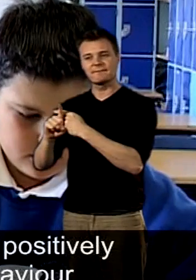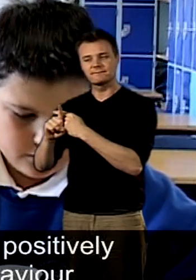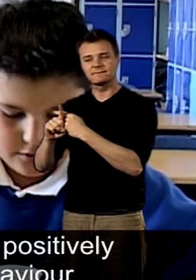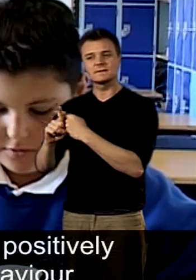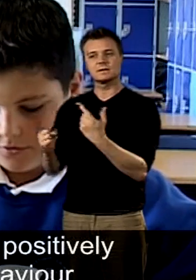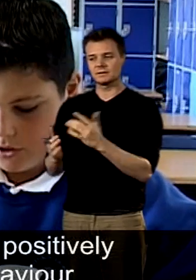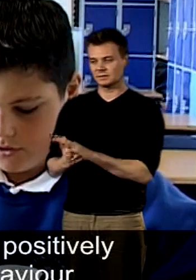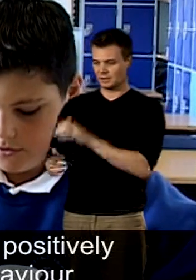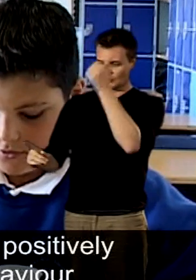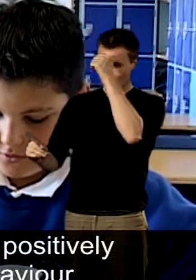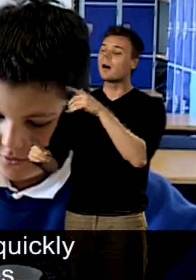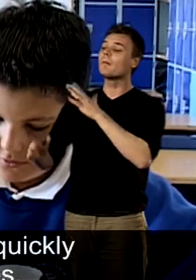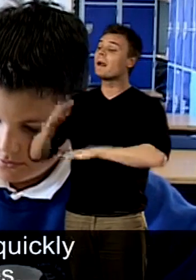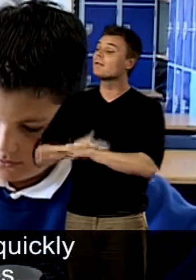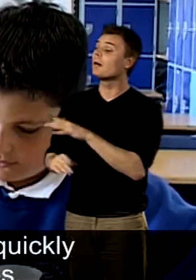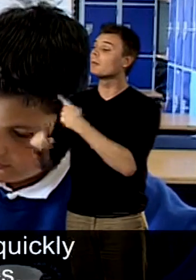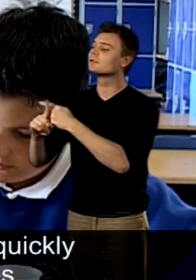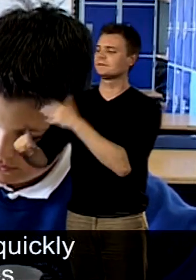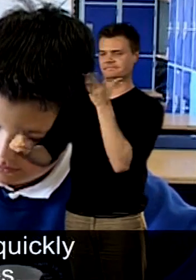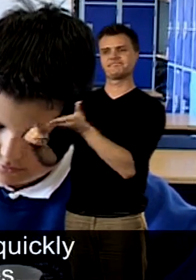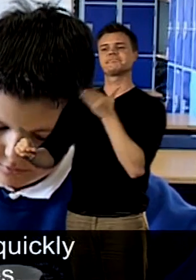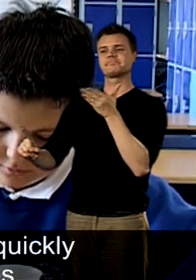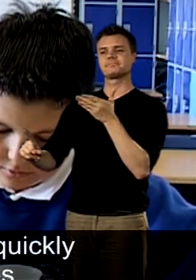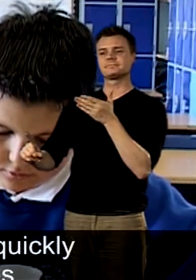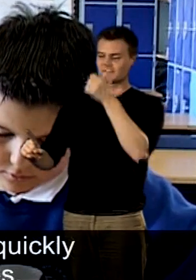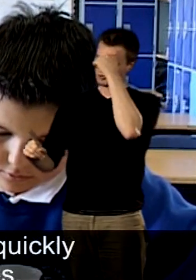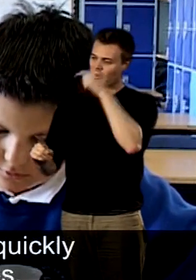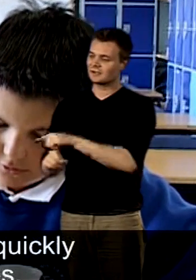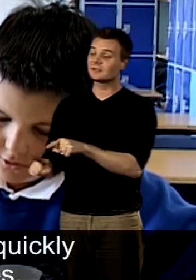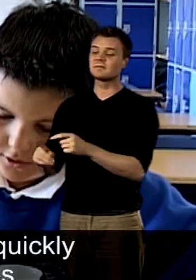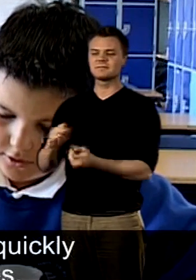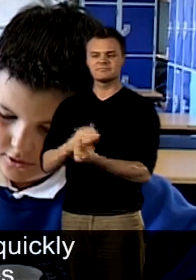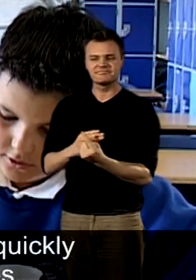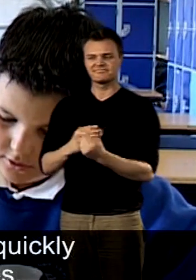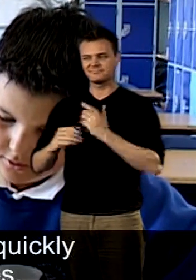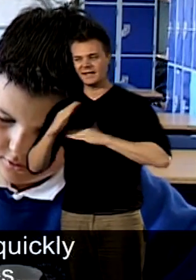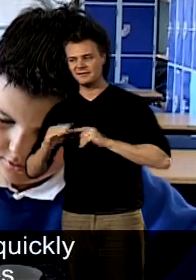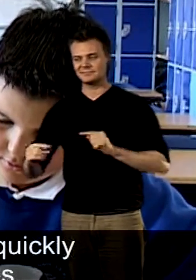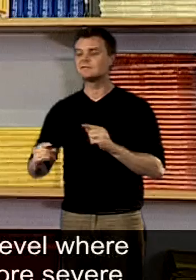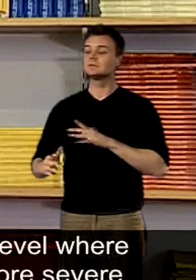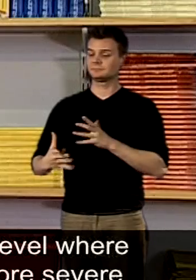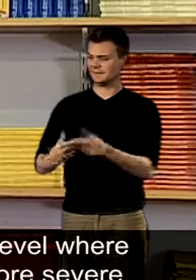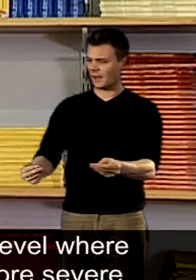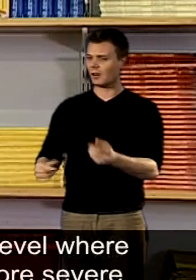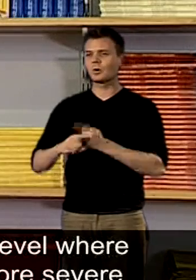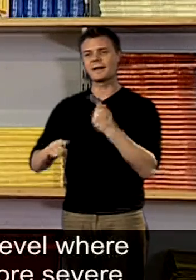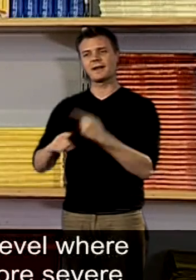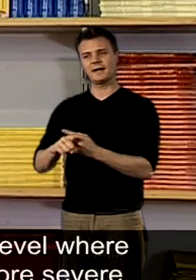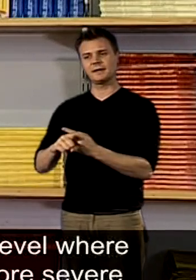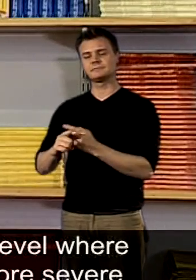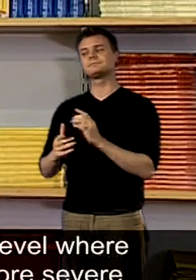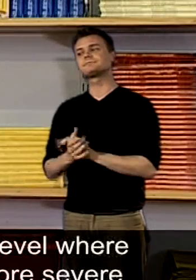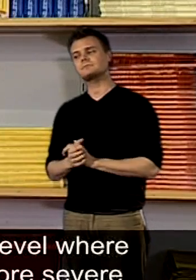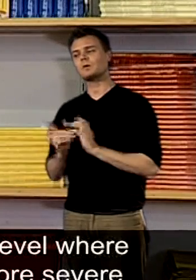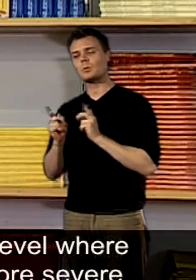and acknowledging all positive behaviour in the classroom and dealing very quickly with low-level behaviour difficulties. So that's at one